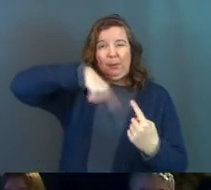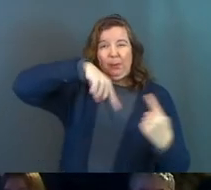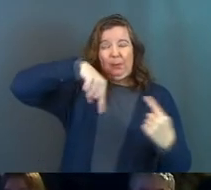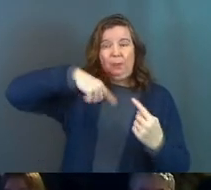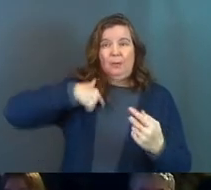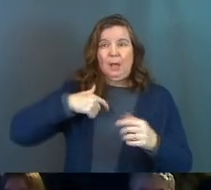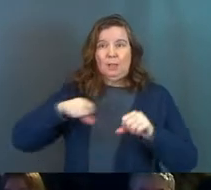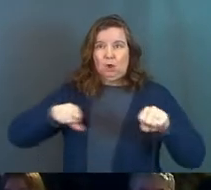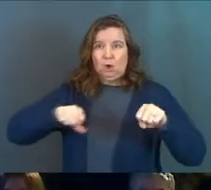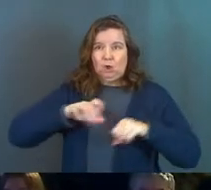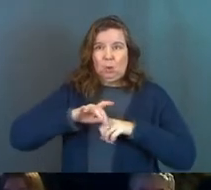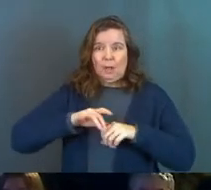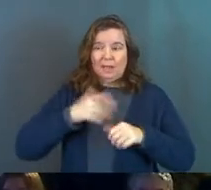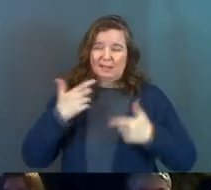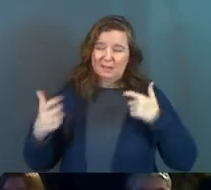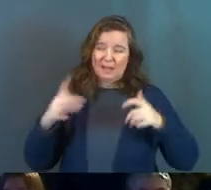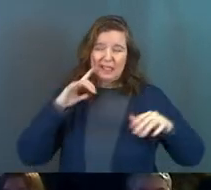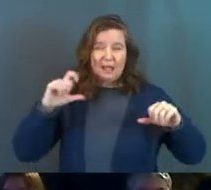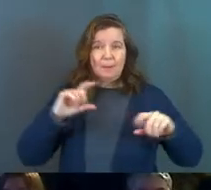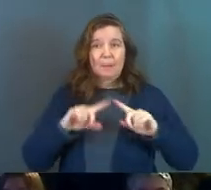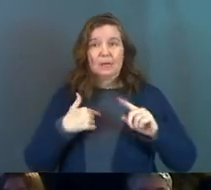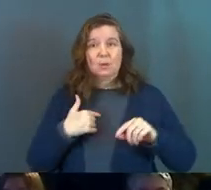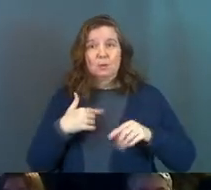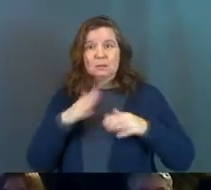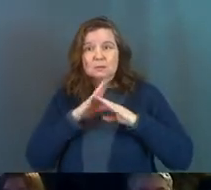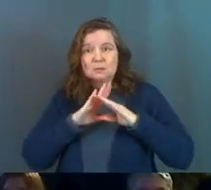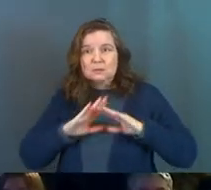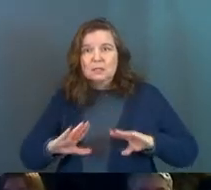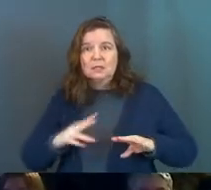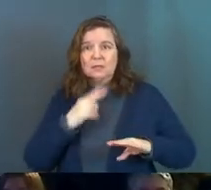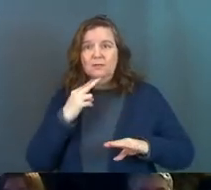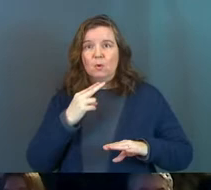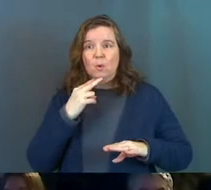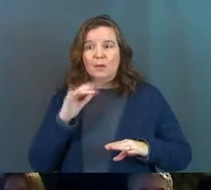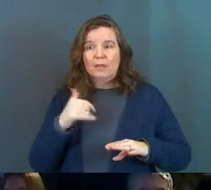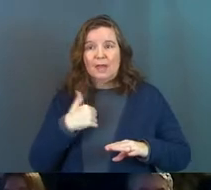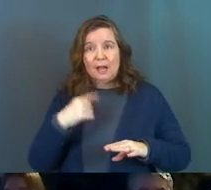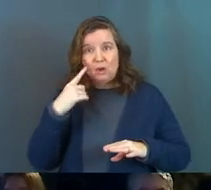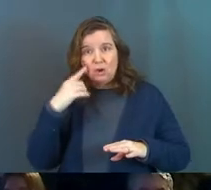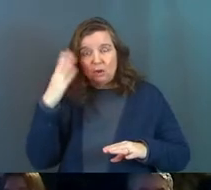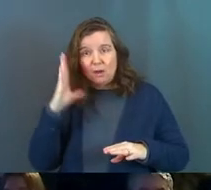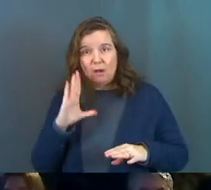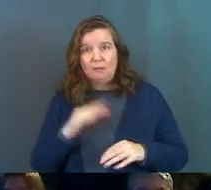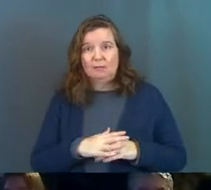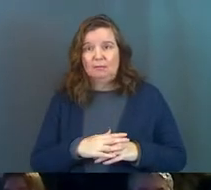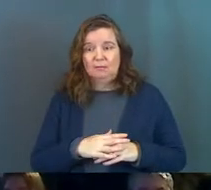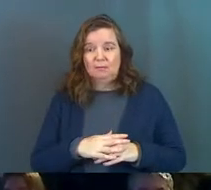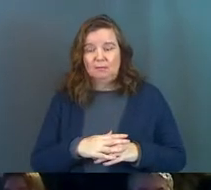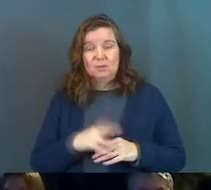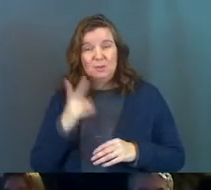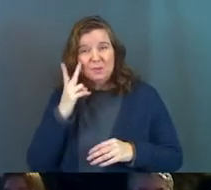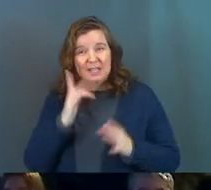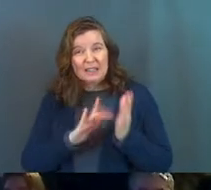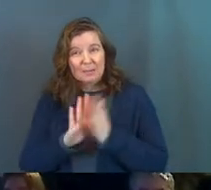earthquake and all this big, loud stuff? And he says, but it was in the still, small voice that I heard God. Do